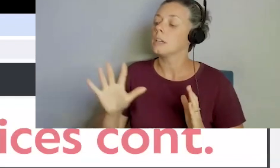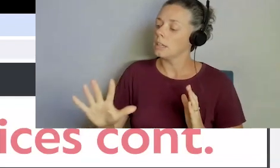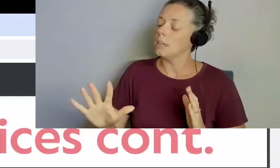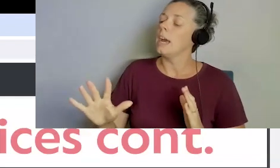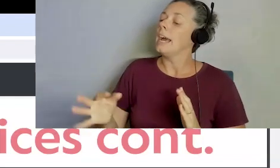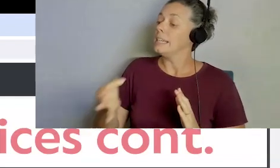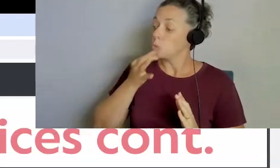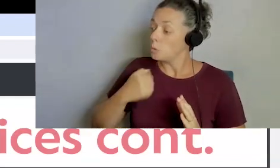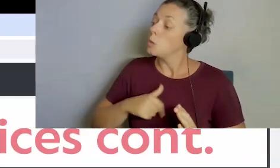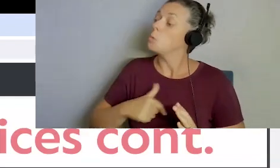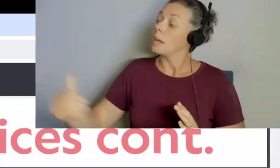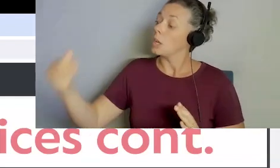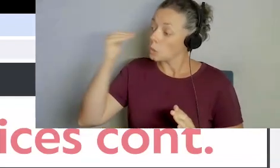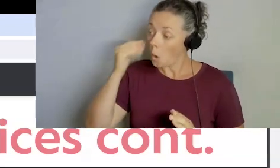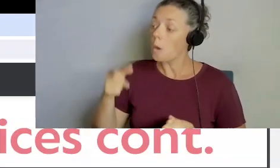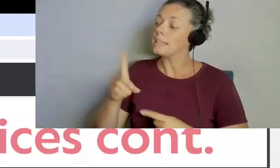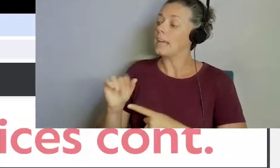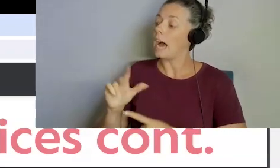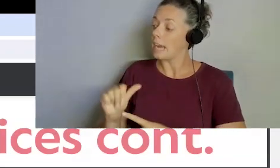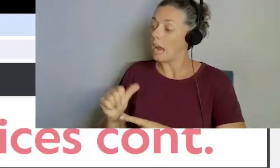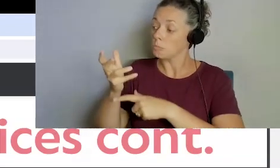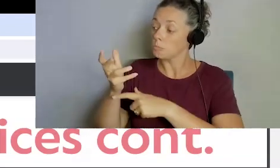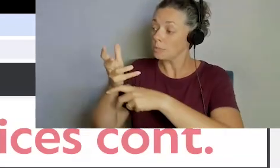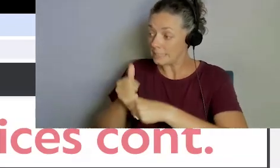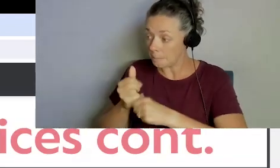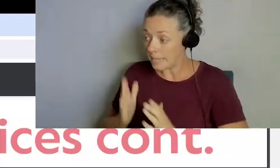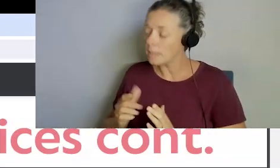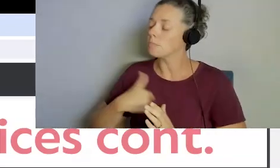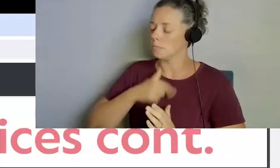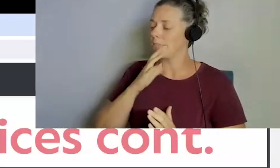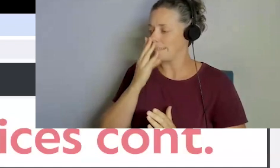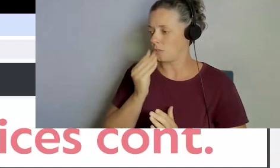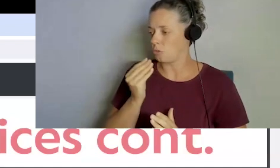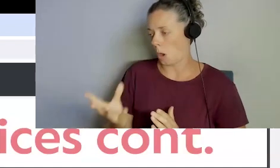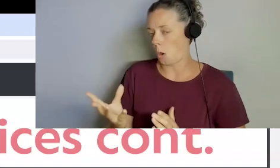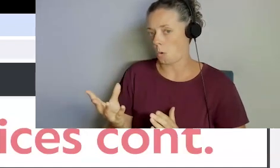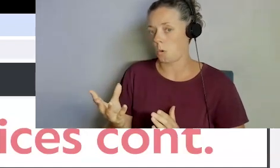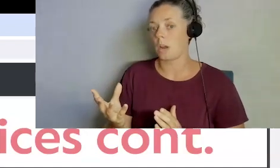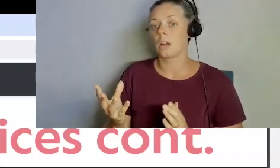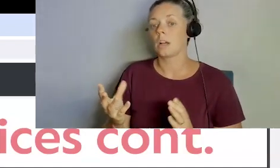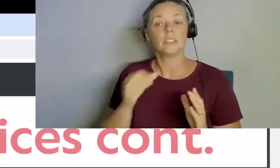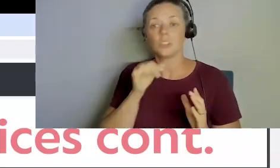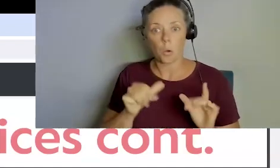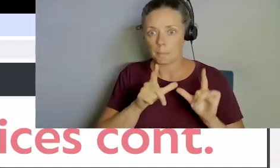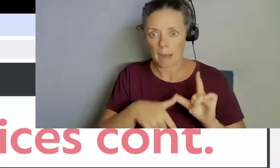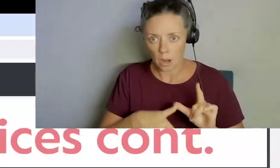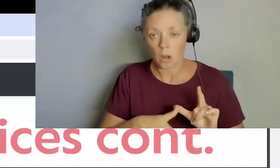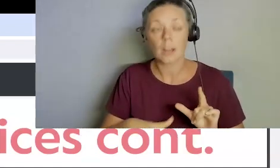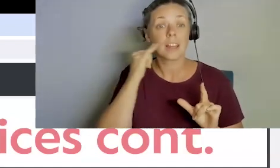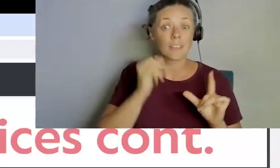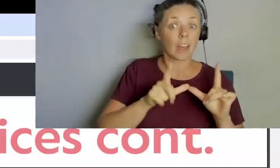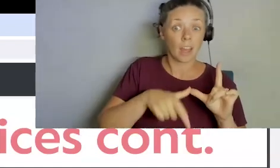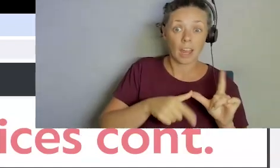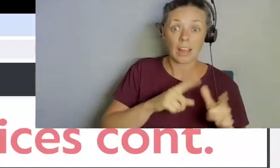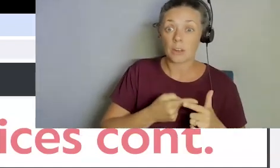is a DACA recipient, we let them know, do not let us expire. Once you let us expire and you wait, let's say 6 months or